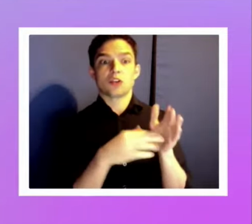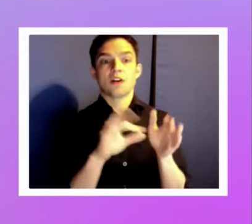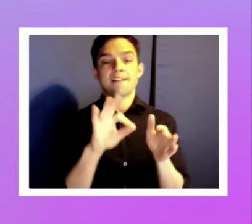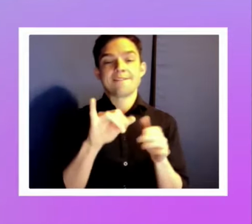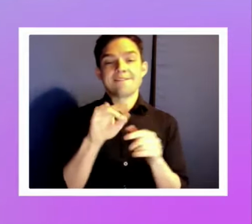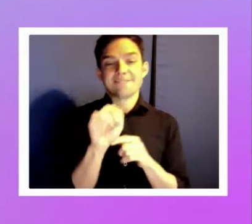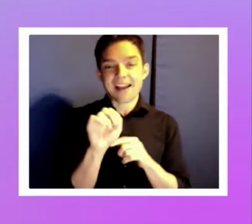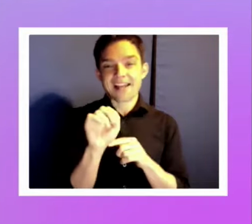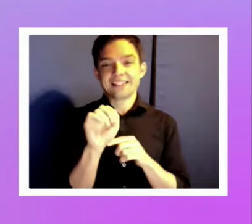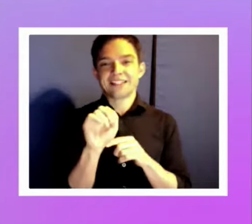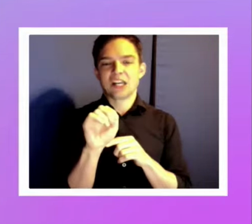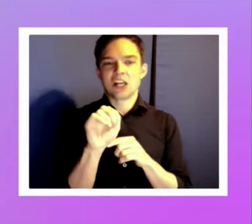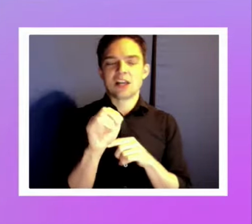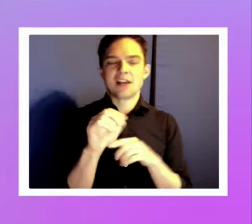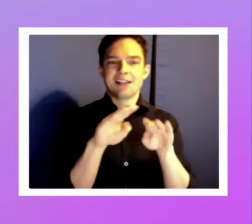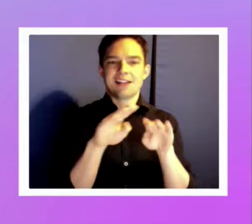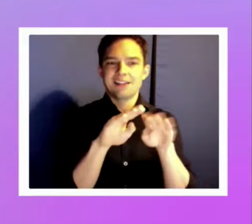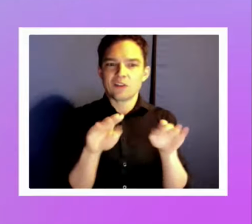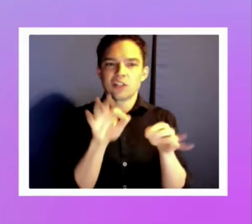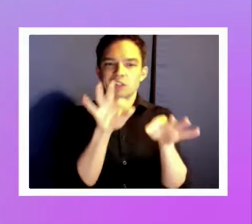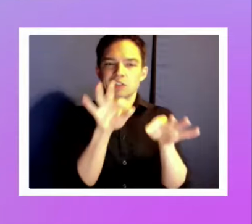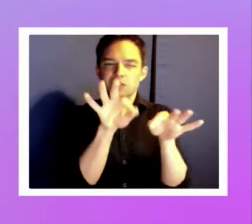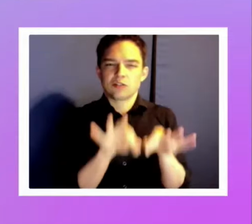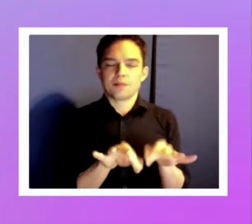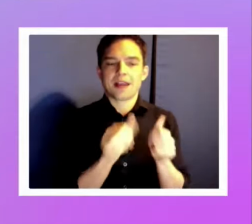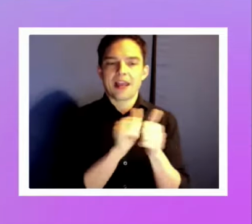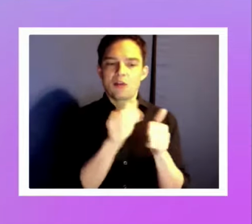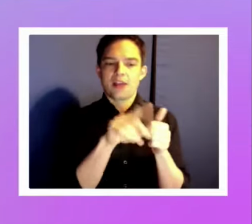such a tool does their testing.